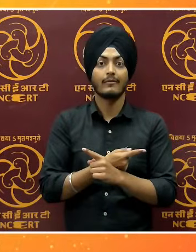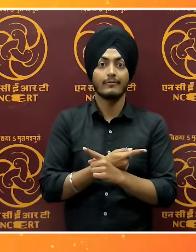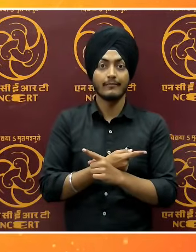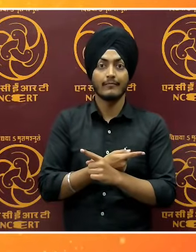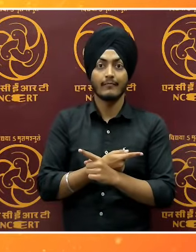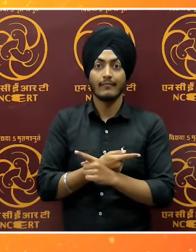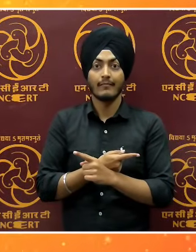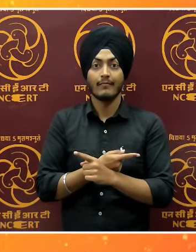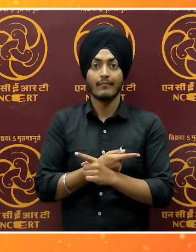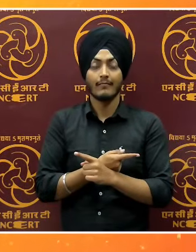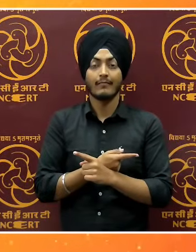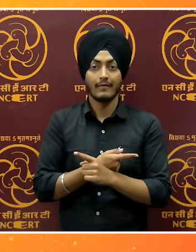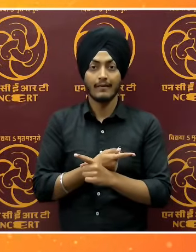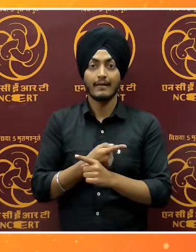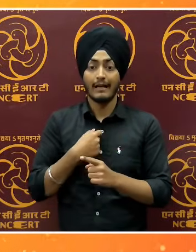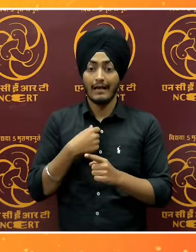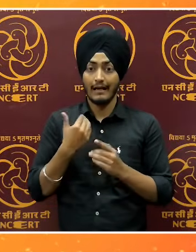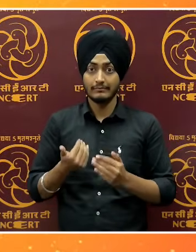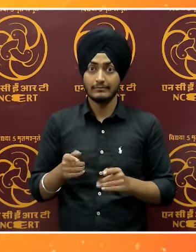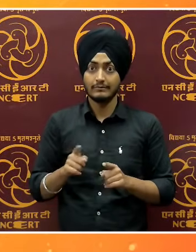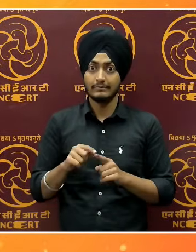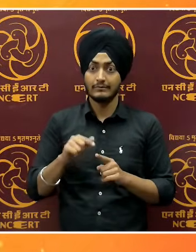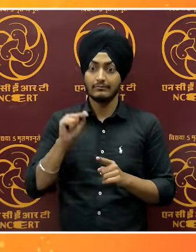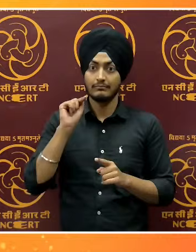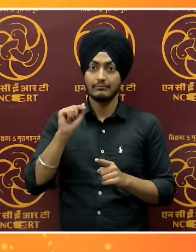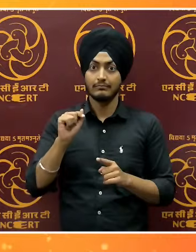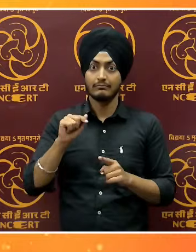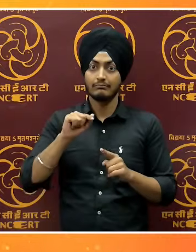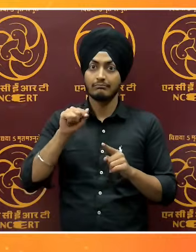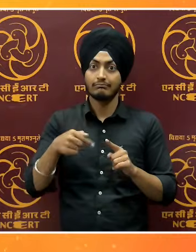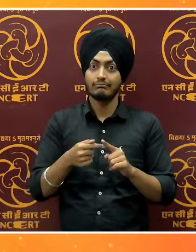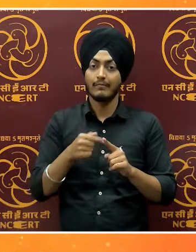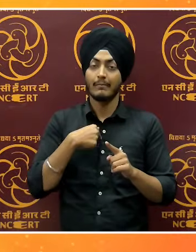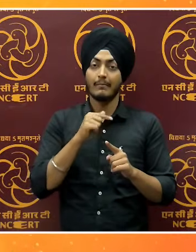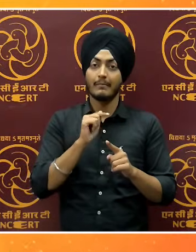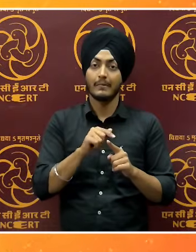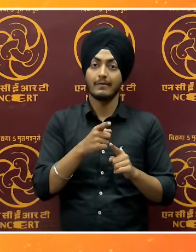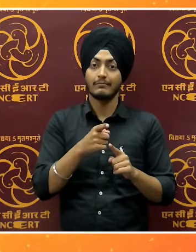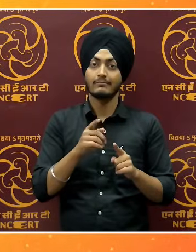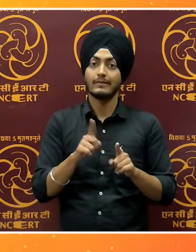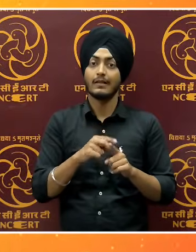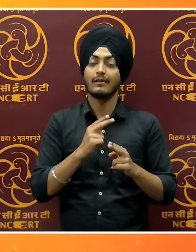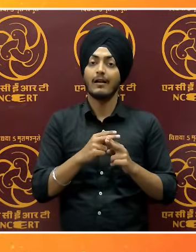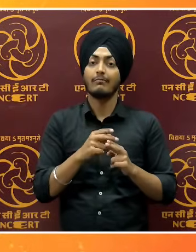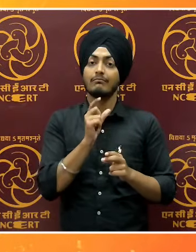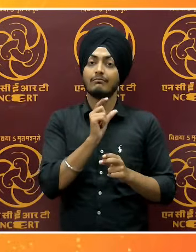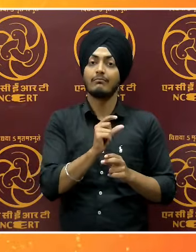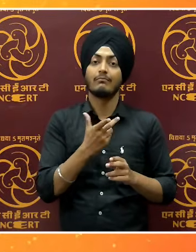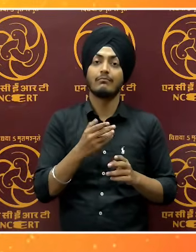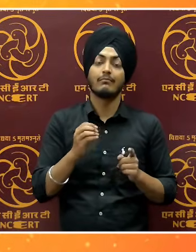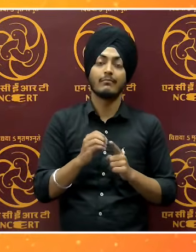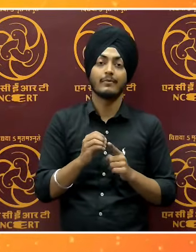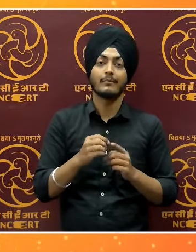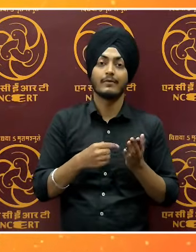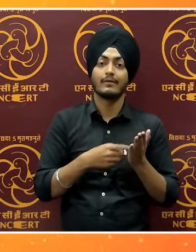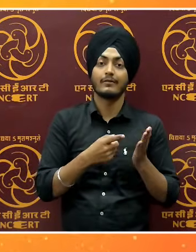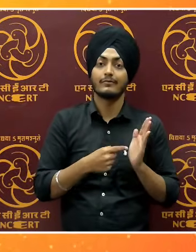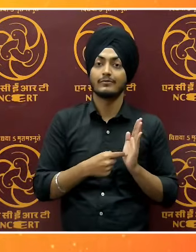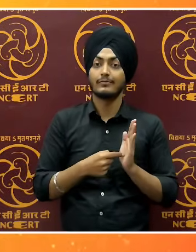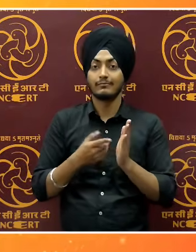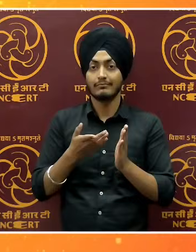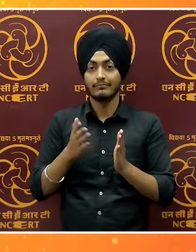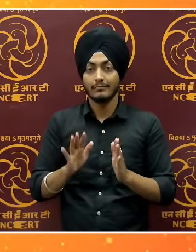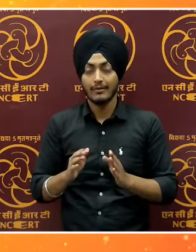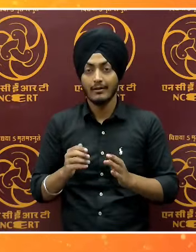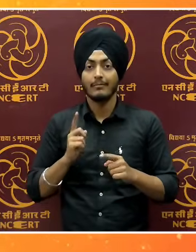think that? So I can mark as into mark here. So when you read any book, the magnetic field which